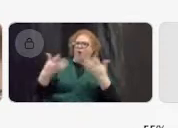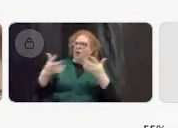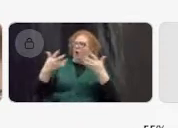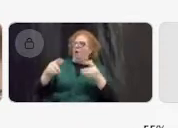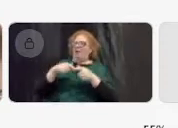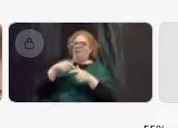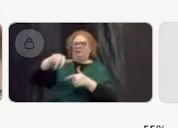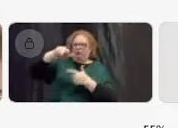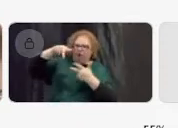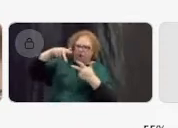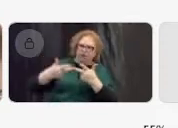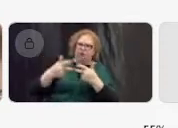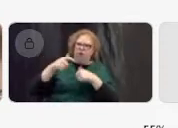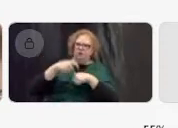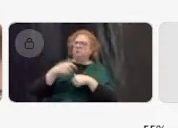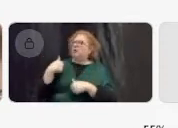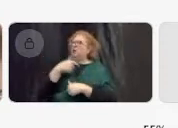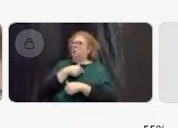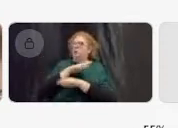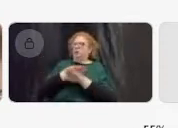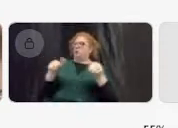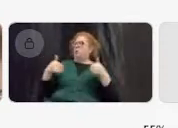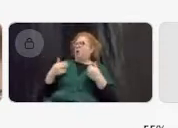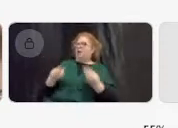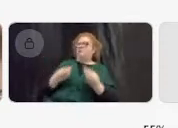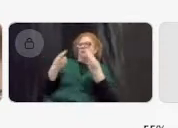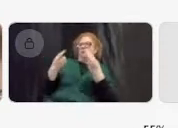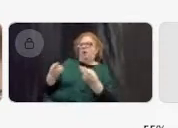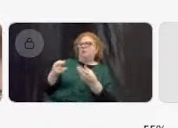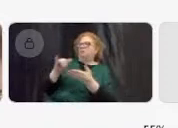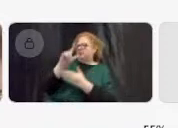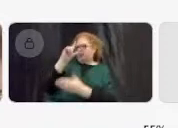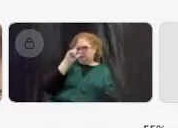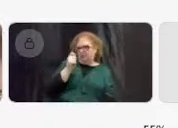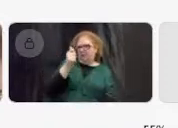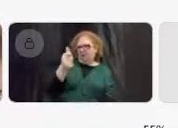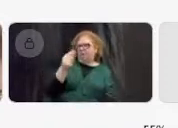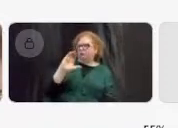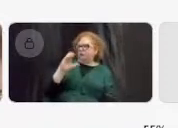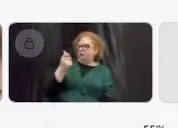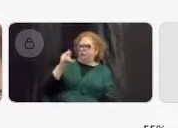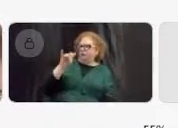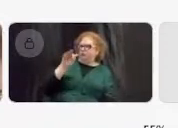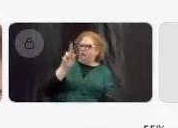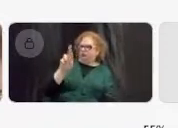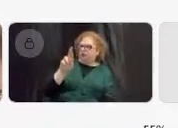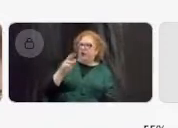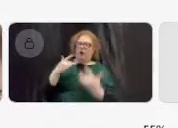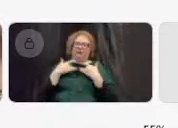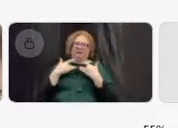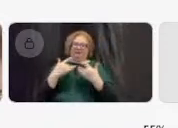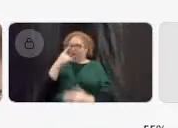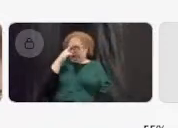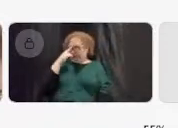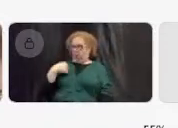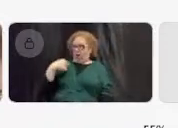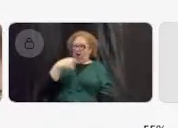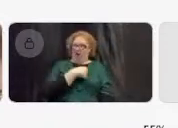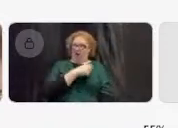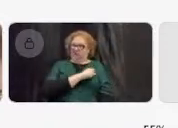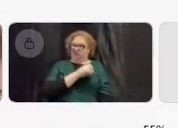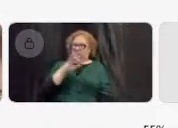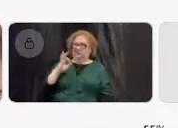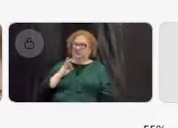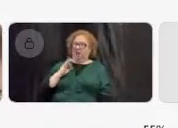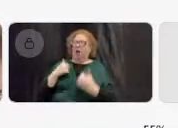is a 3rd time. We do not have a recommendation. That is up to the chair. Typically, for us, I could